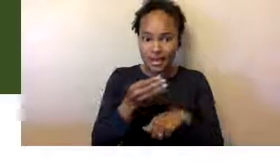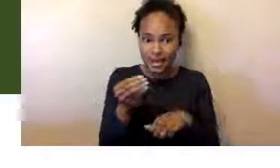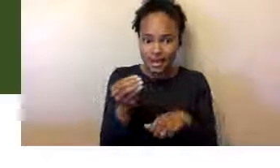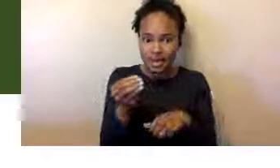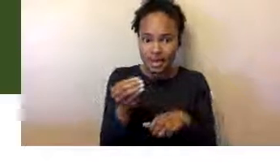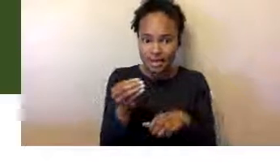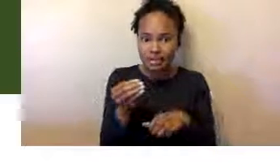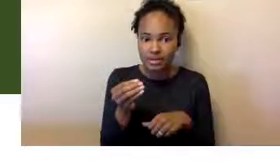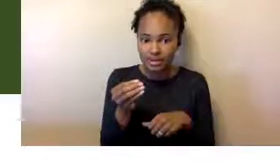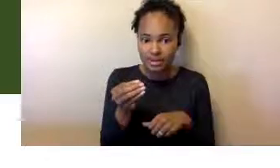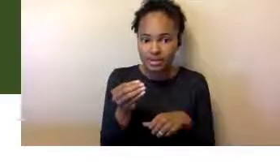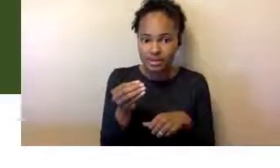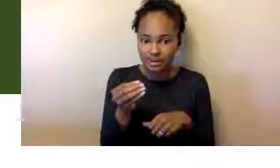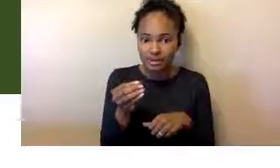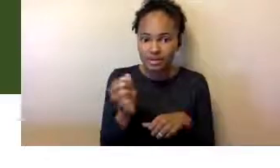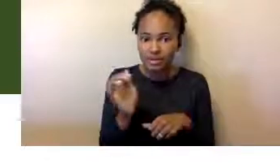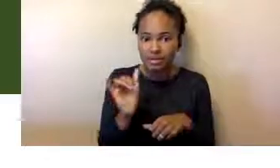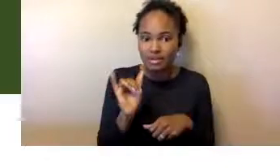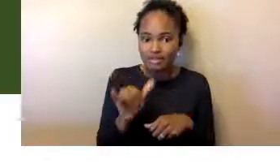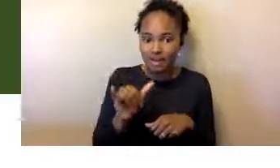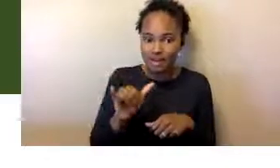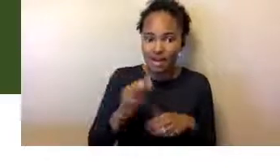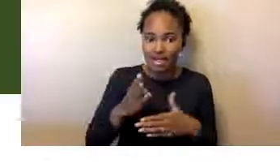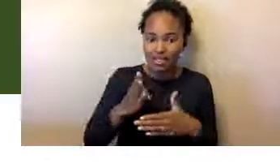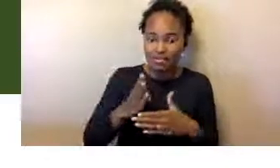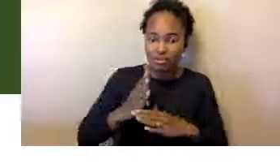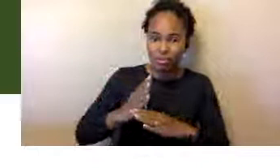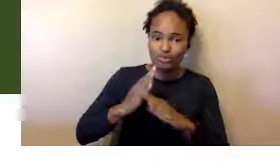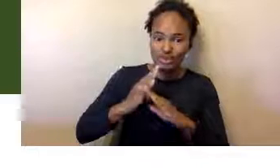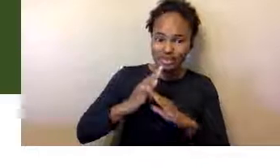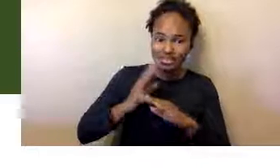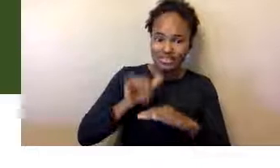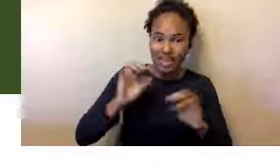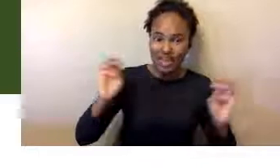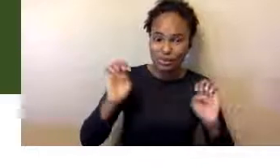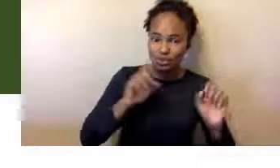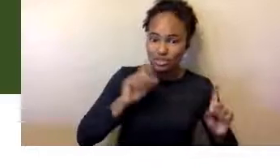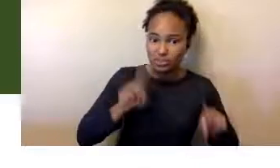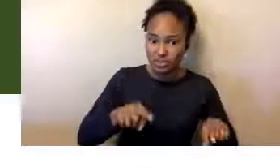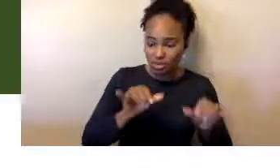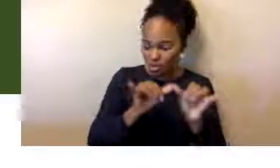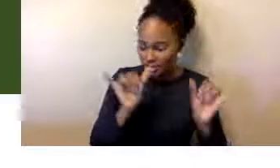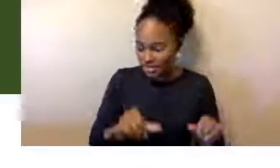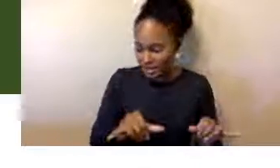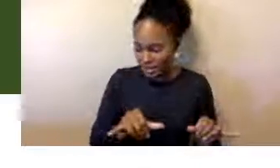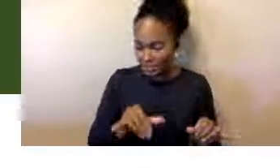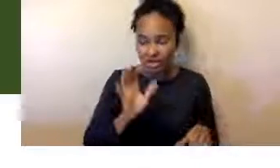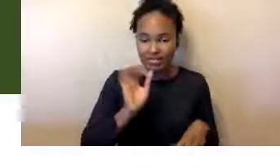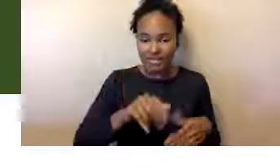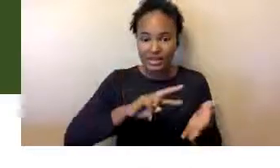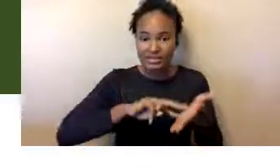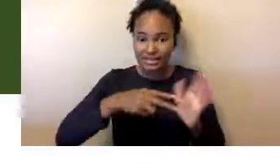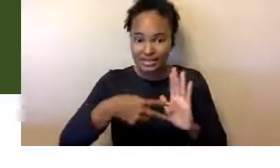of having an emergency response system. An emergency response system is meant to assist